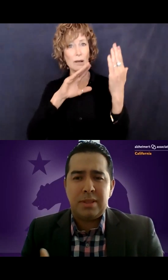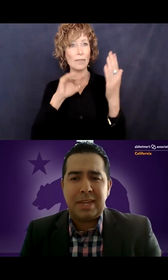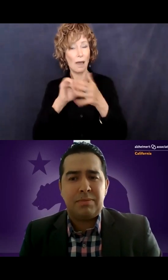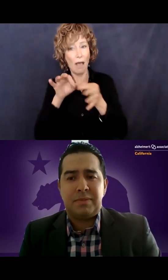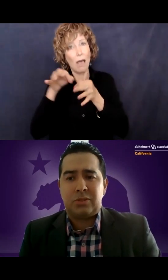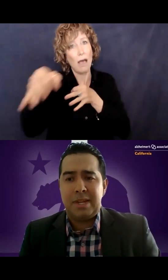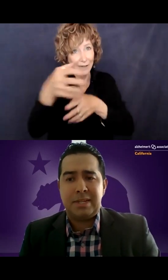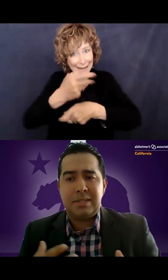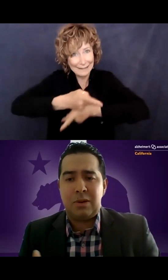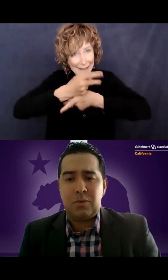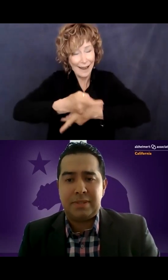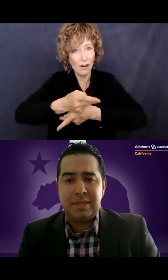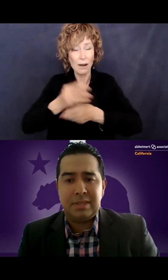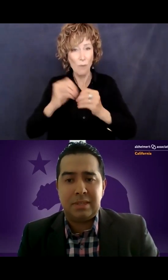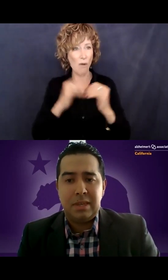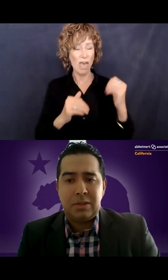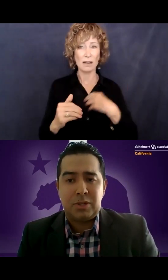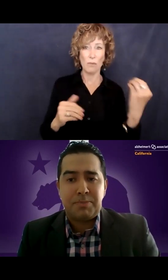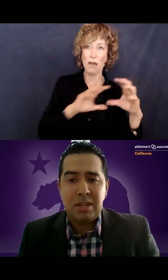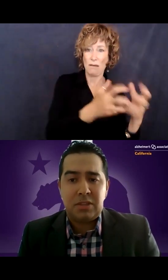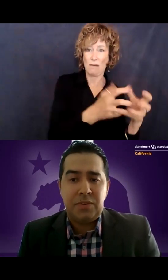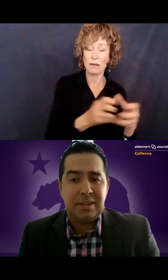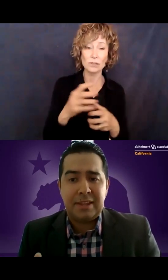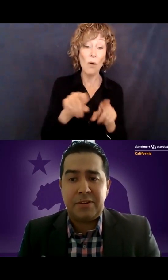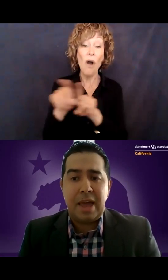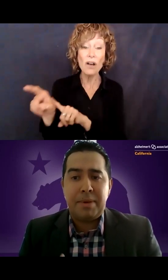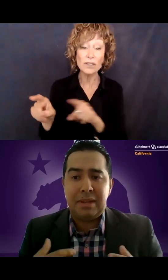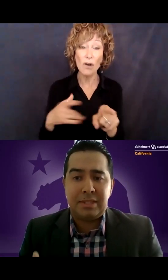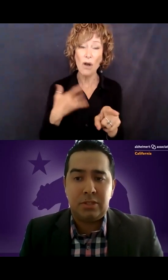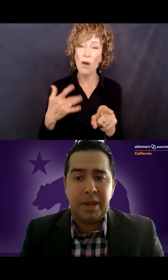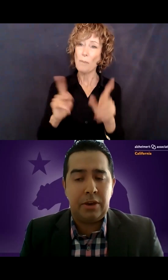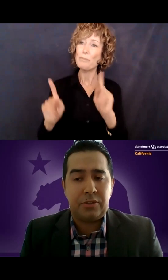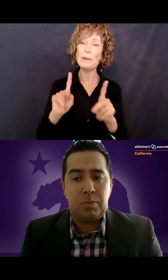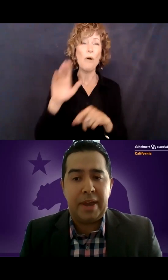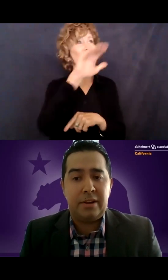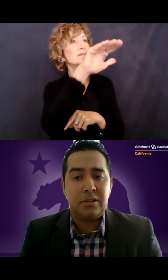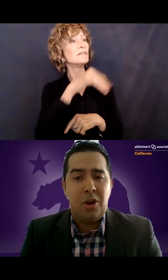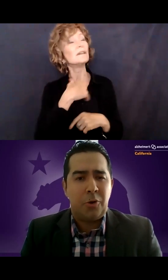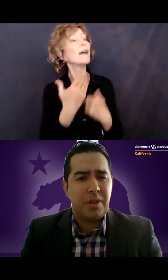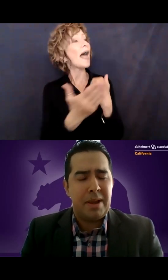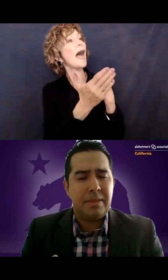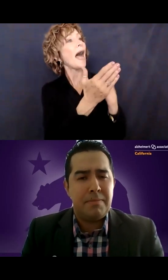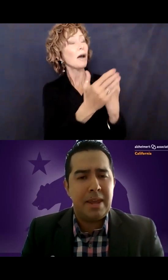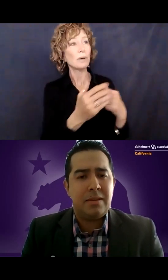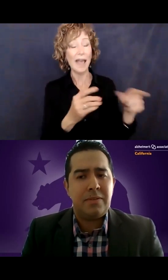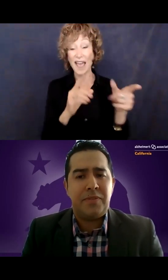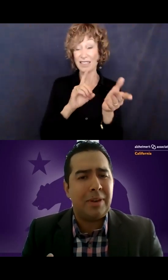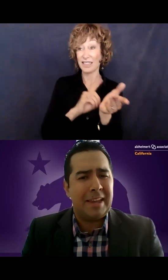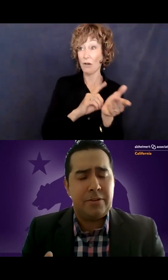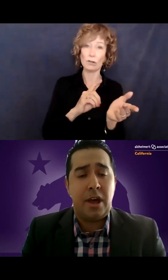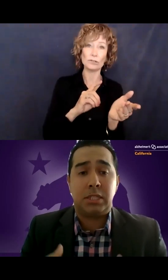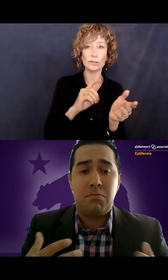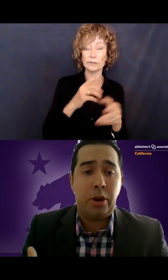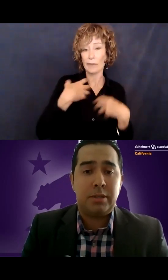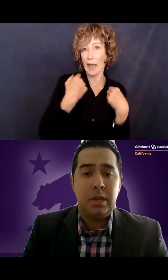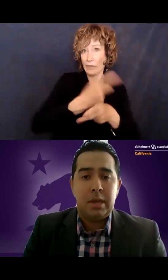one of the types of discriminations that we see is respondents feeling like they're not being listened to by healthcare providers, or they may felt like